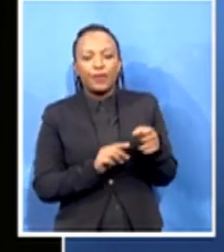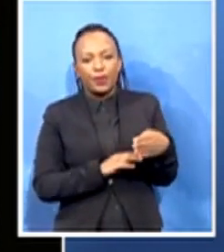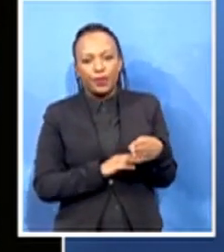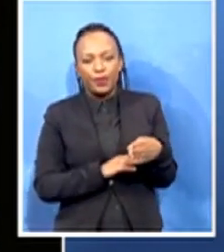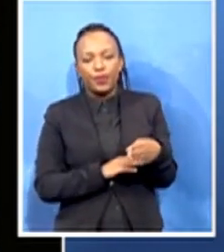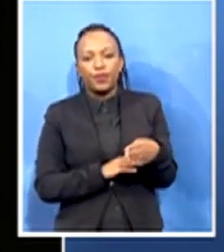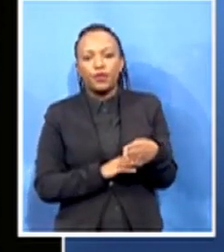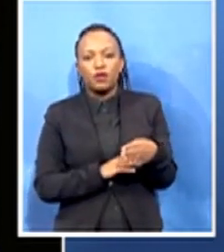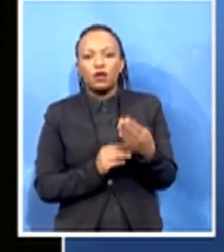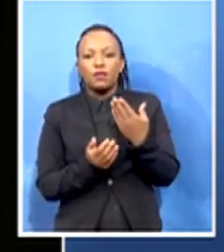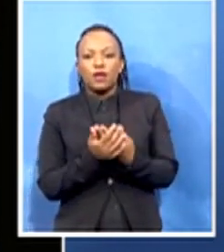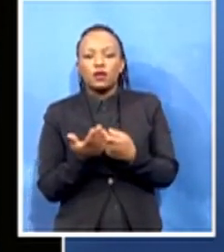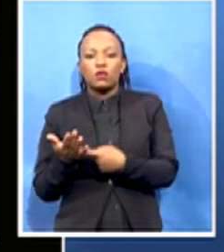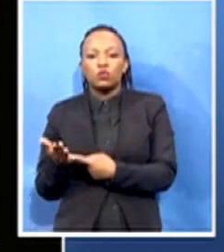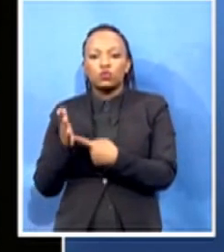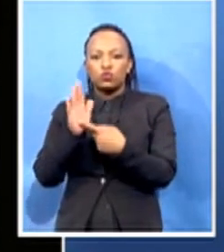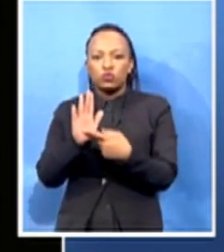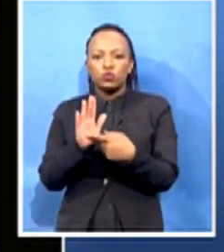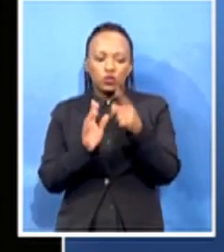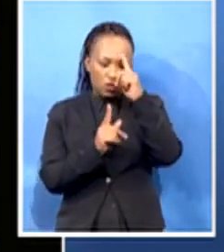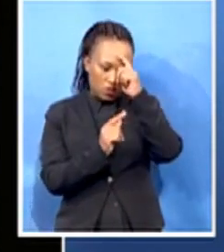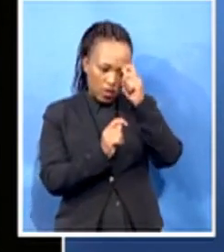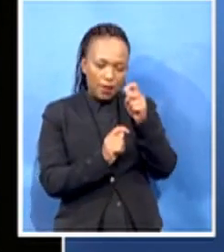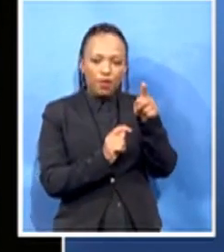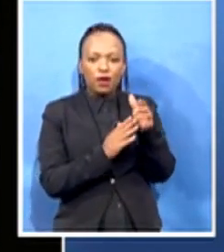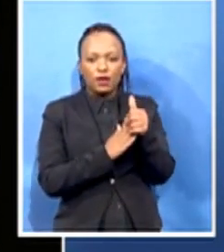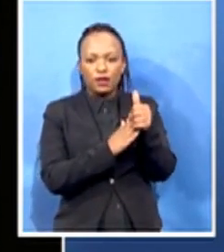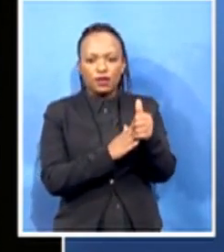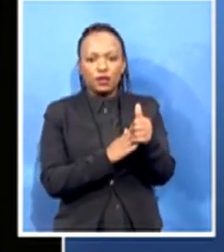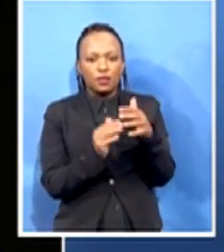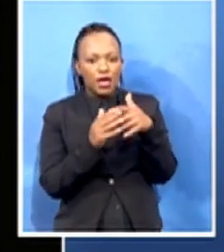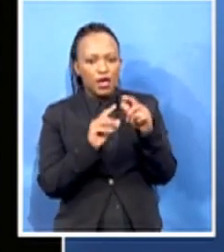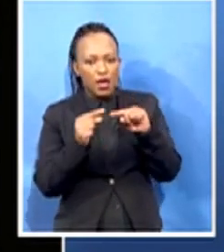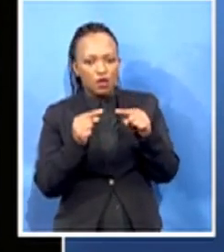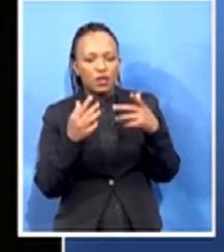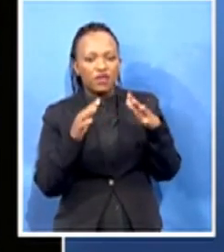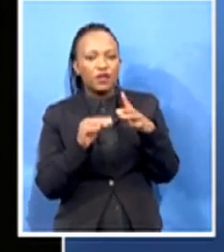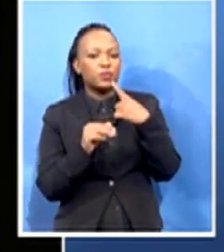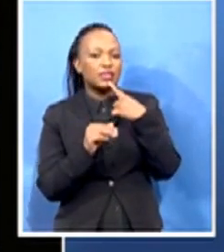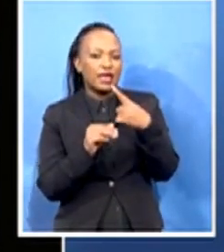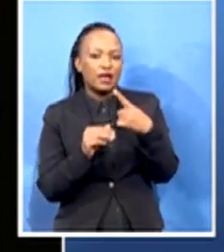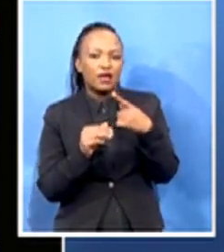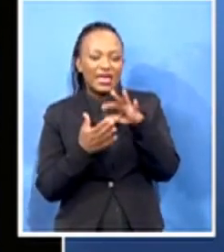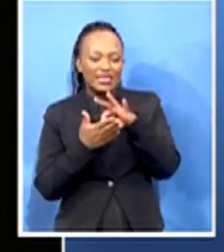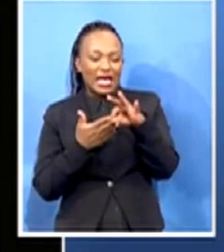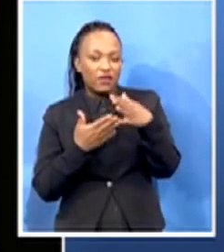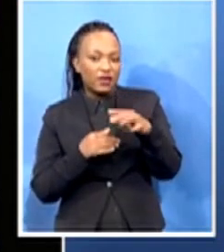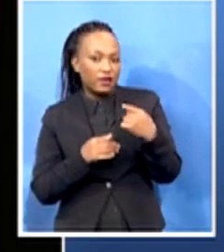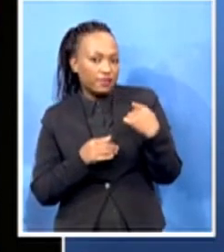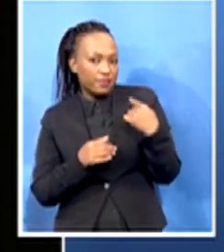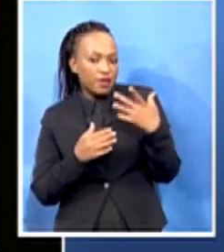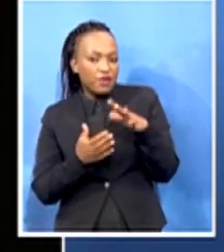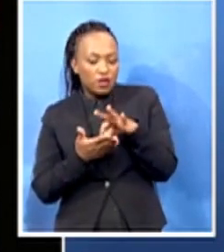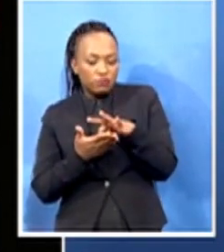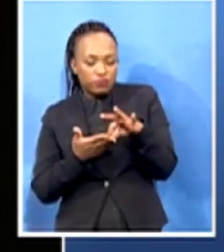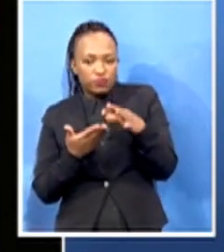honorable leader all the agreements that I signed. I recently signed an agreement in Modikwa, where the honorable comrades, I'm